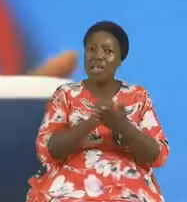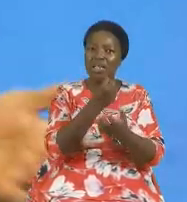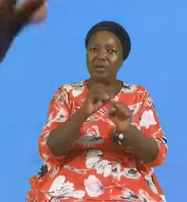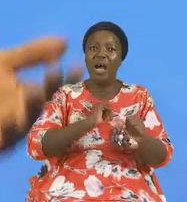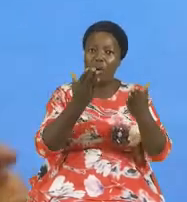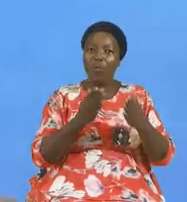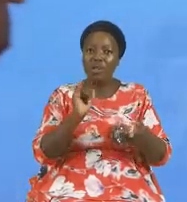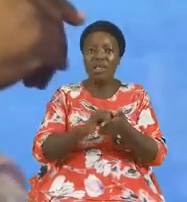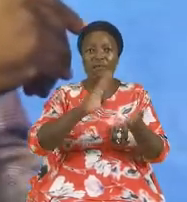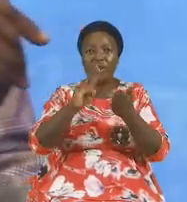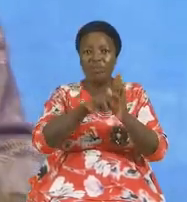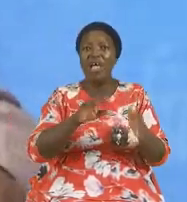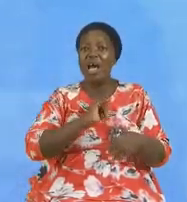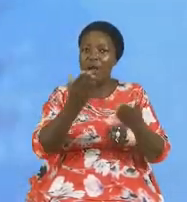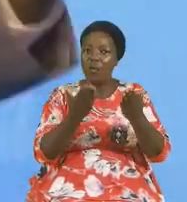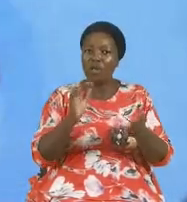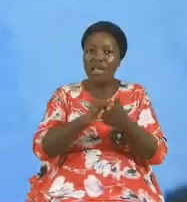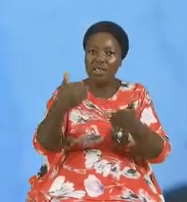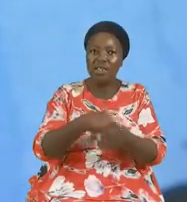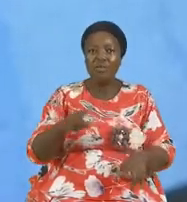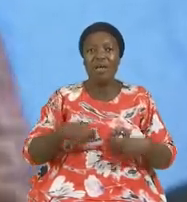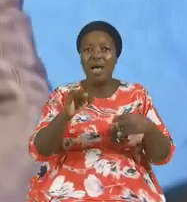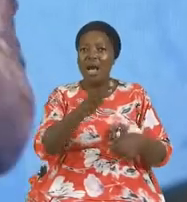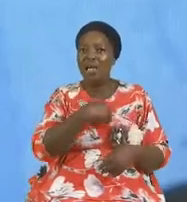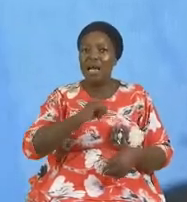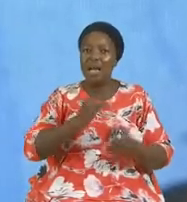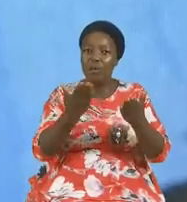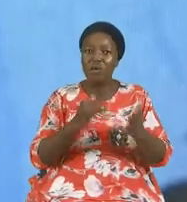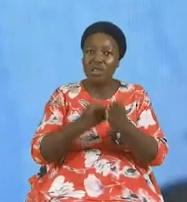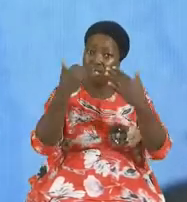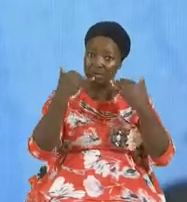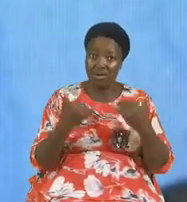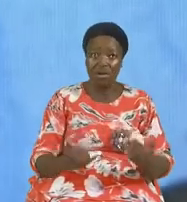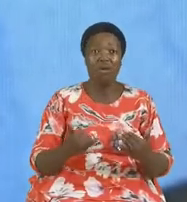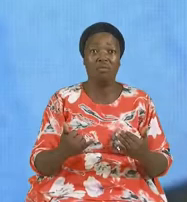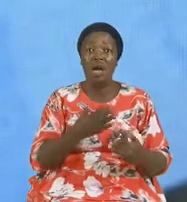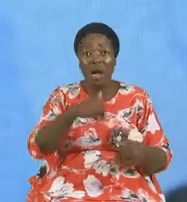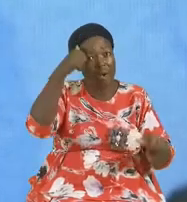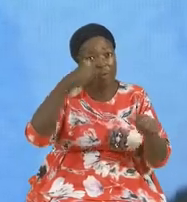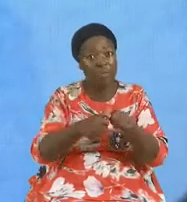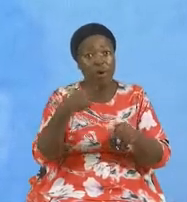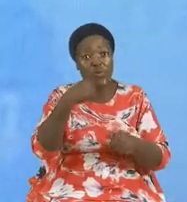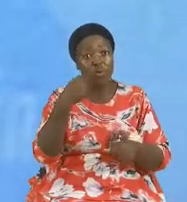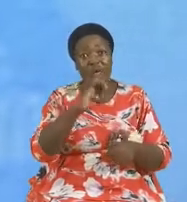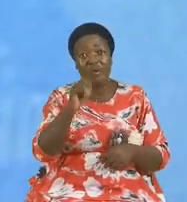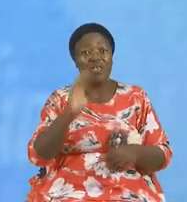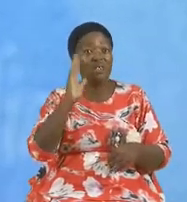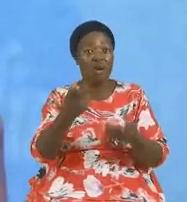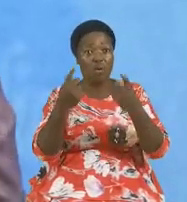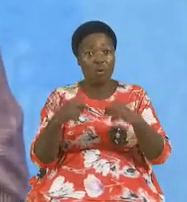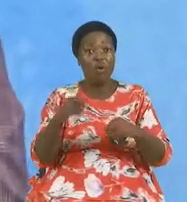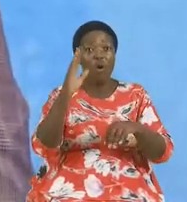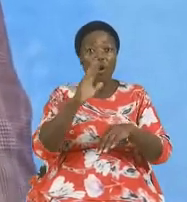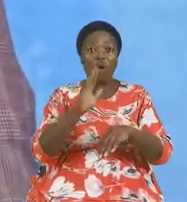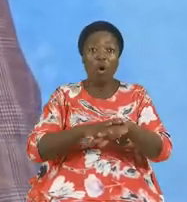I want that salvation. I want that forgiveness. I want that new life, and I want it